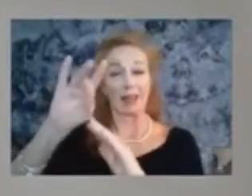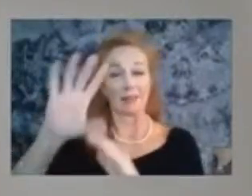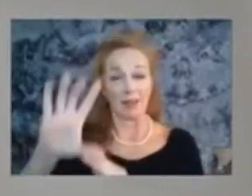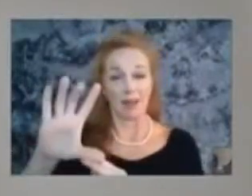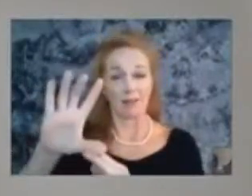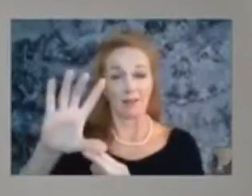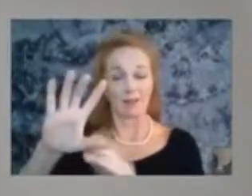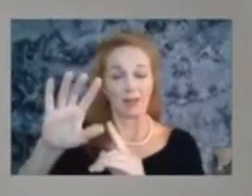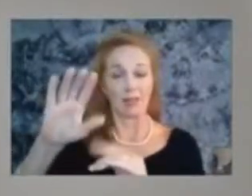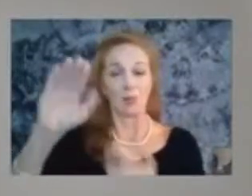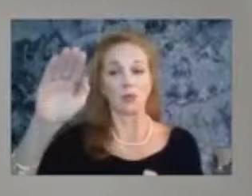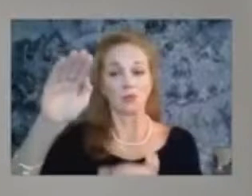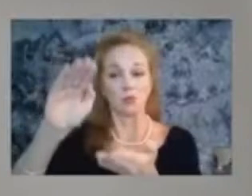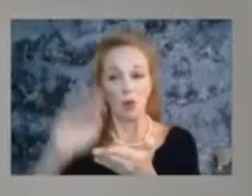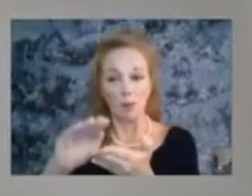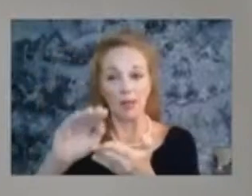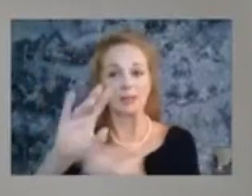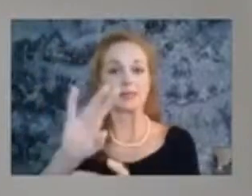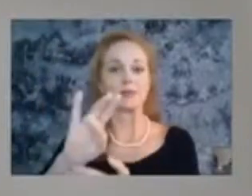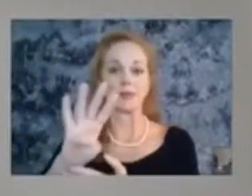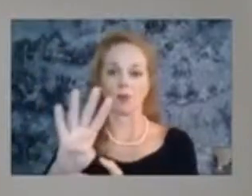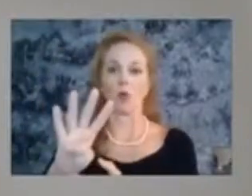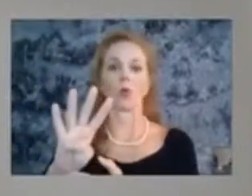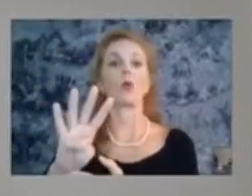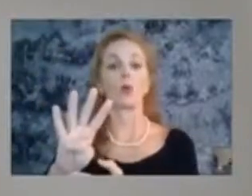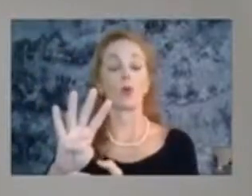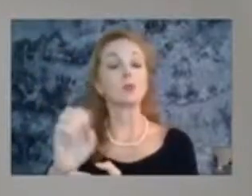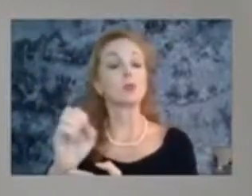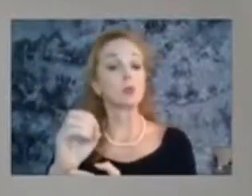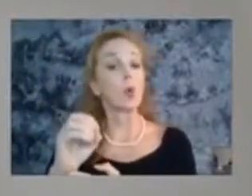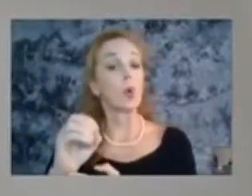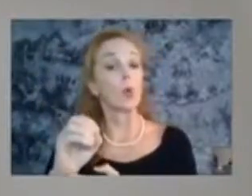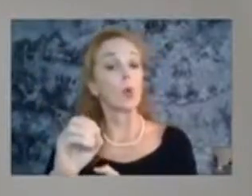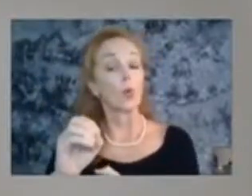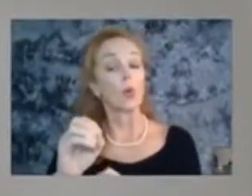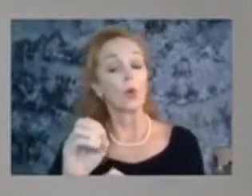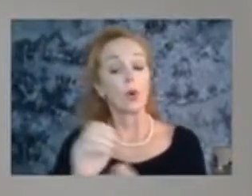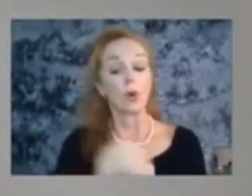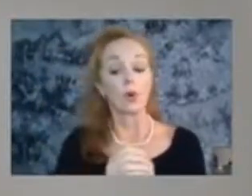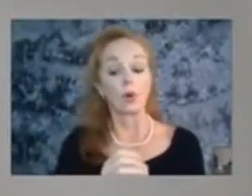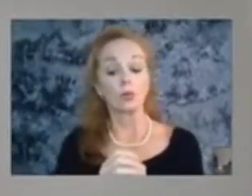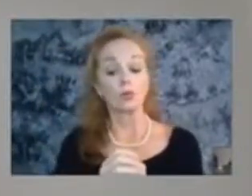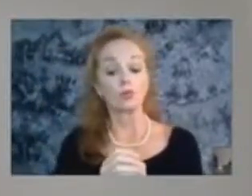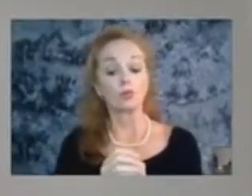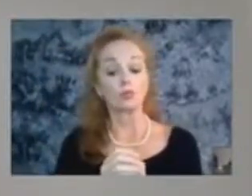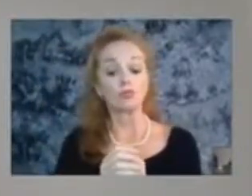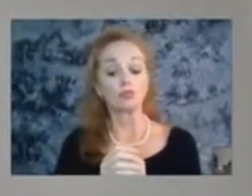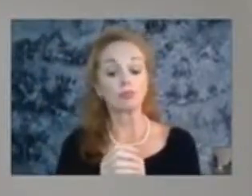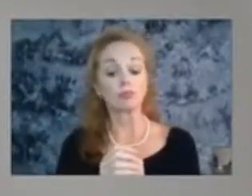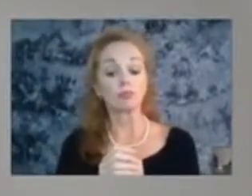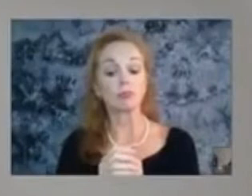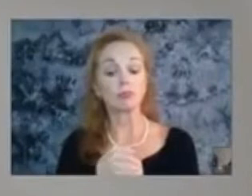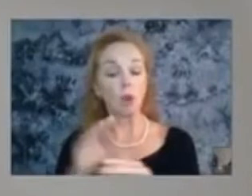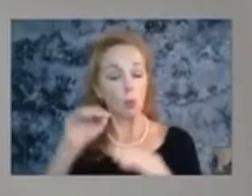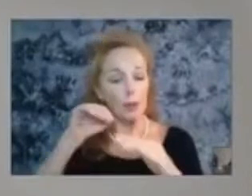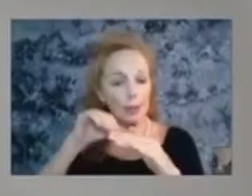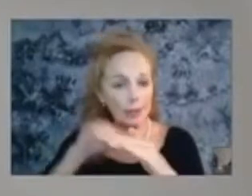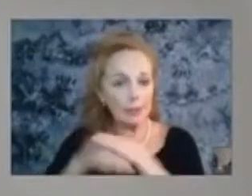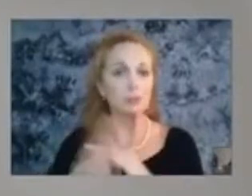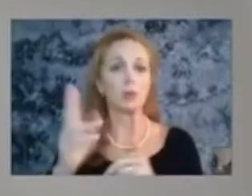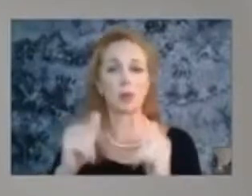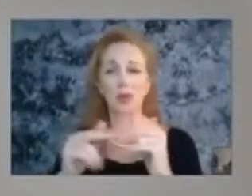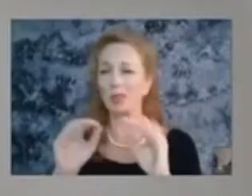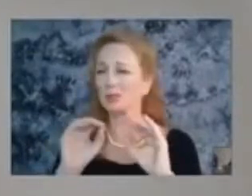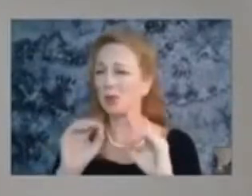to 74. So once you get to the point that you go into an unoccupied mode, the night